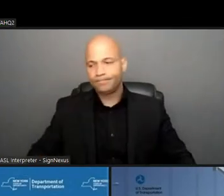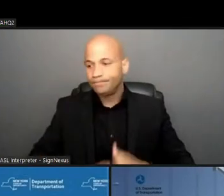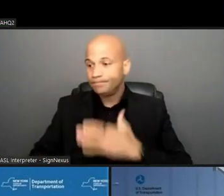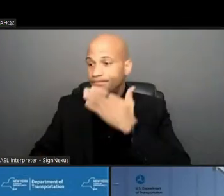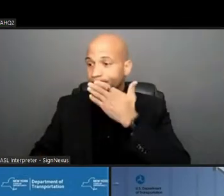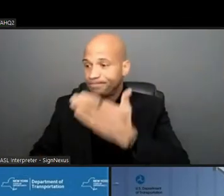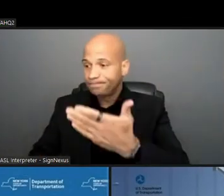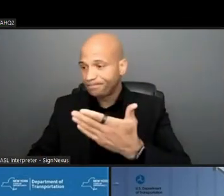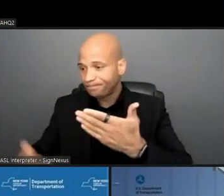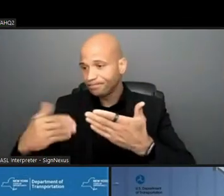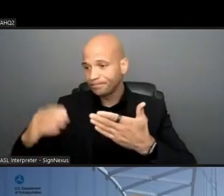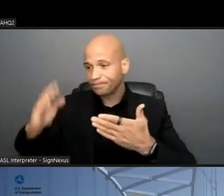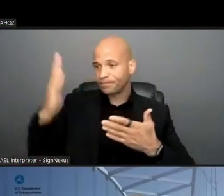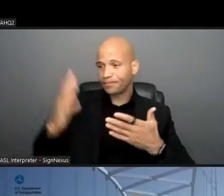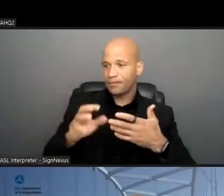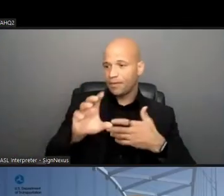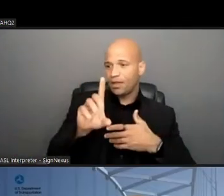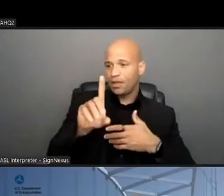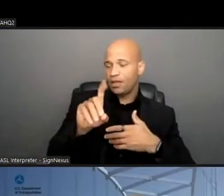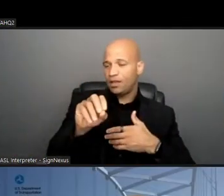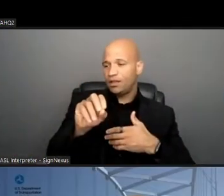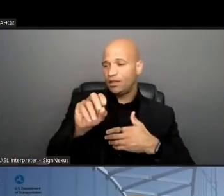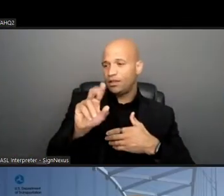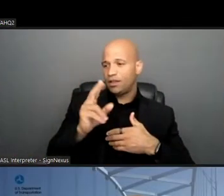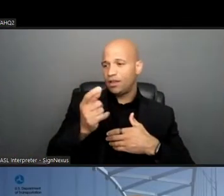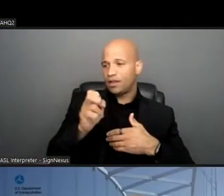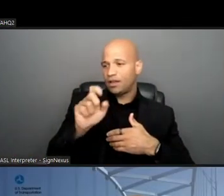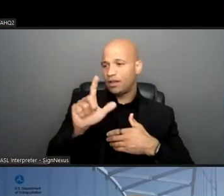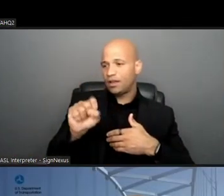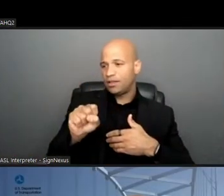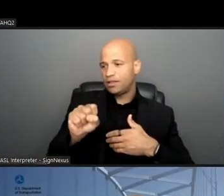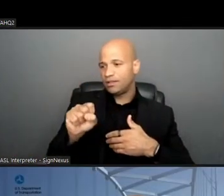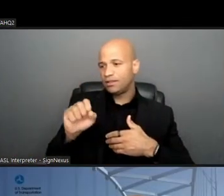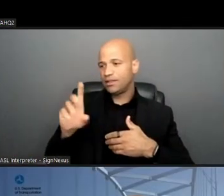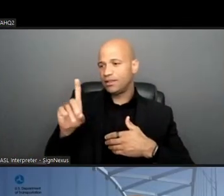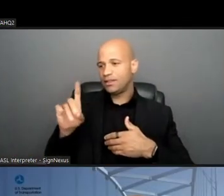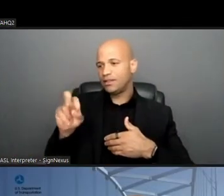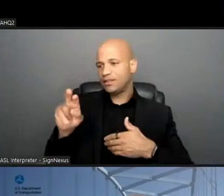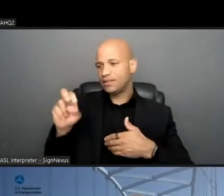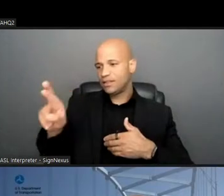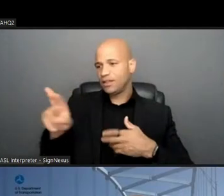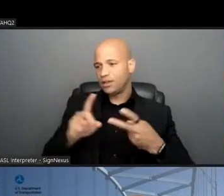the next speaker is Douglas Desir followed by Michael huarachi